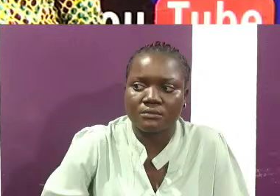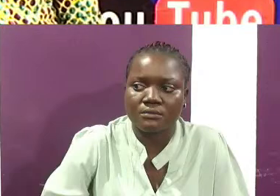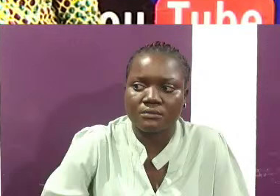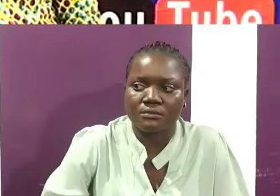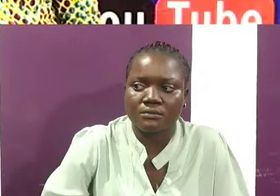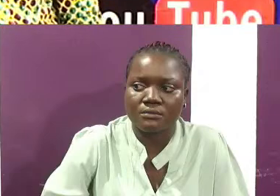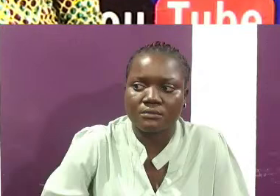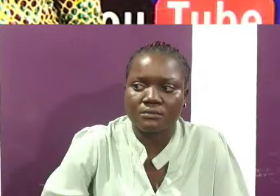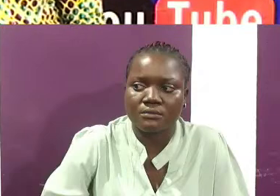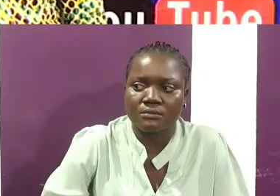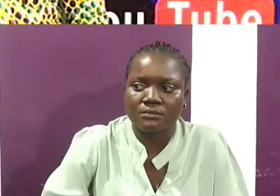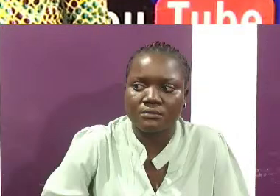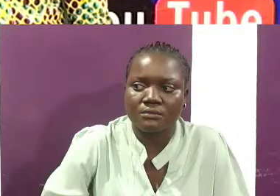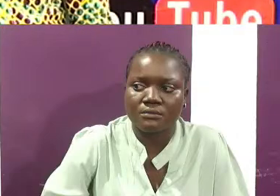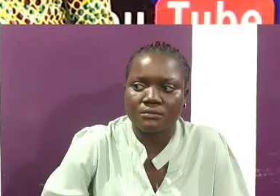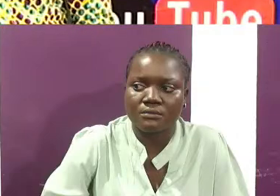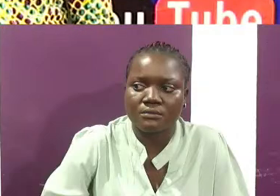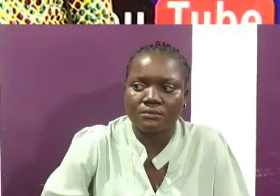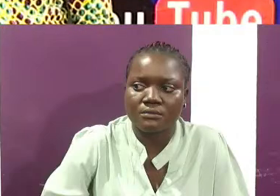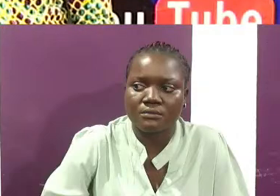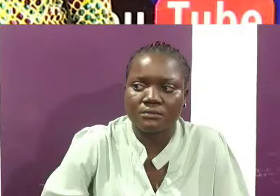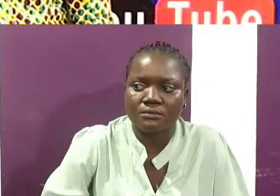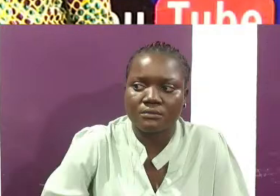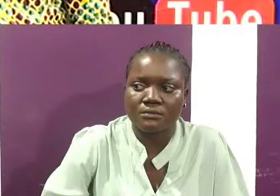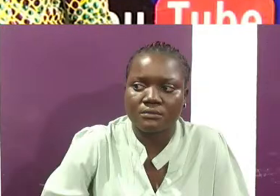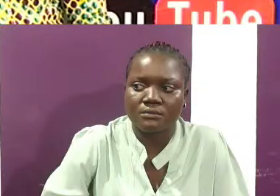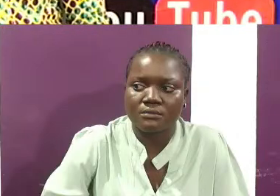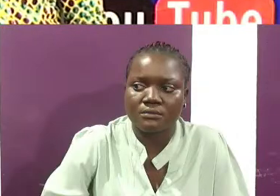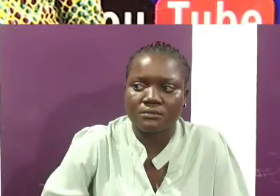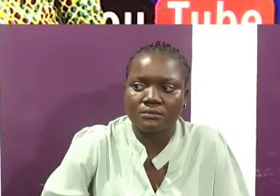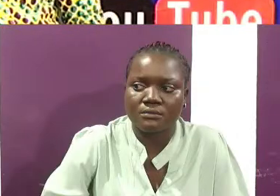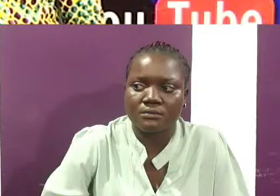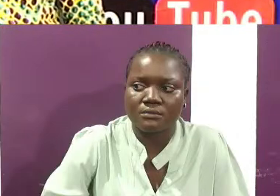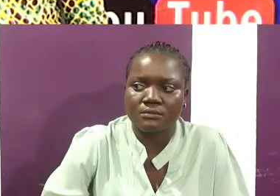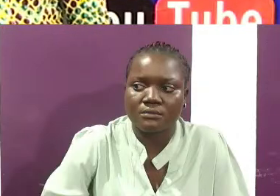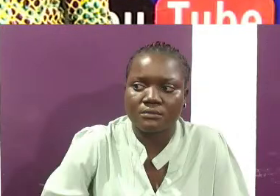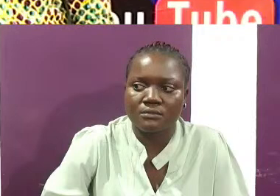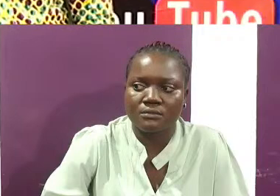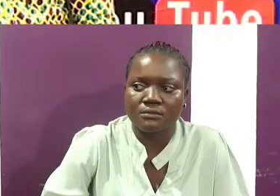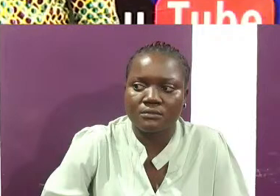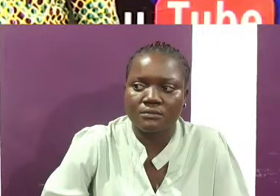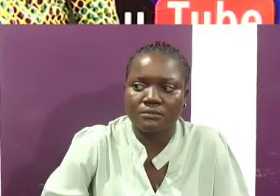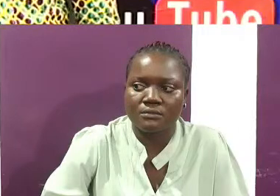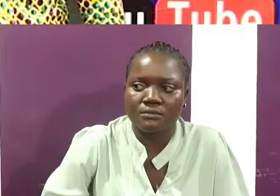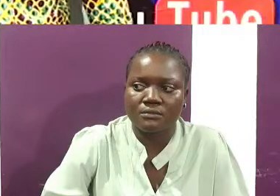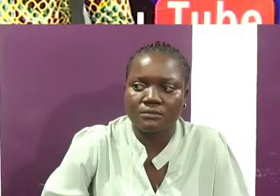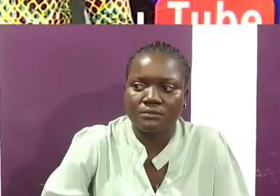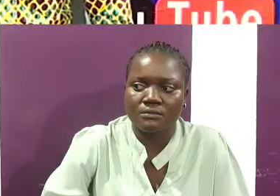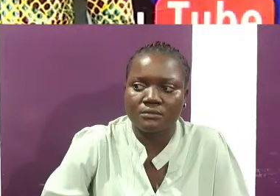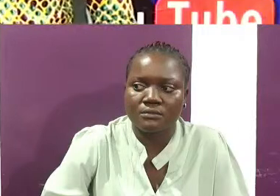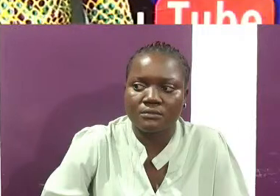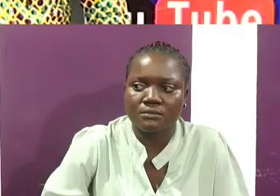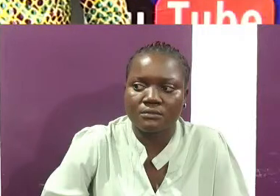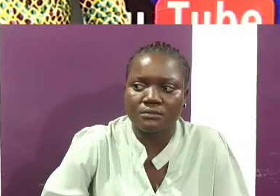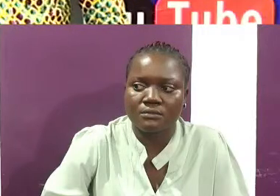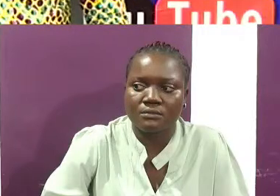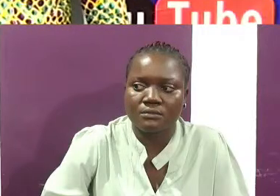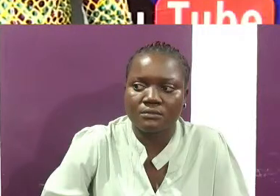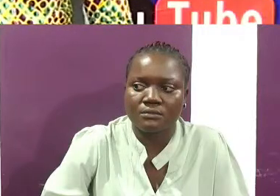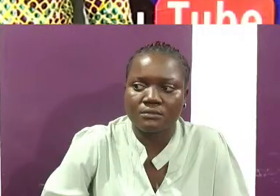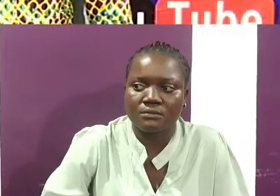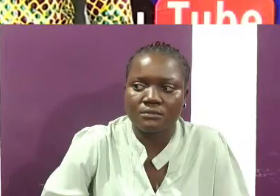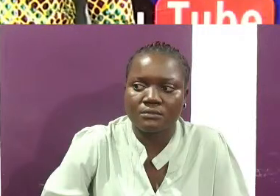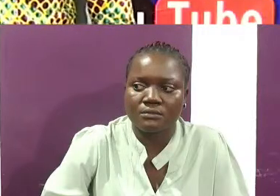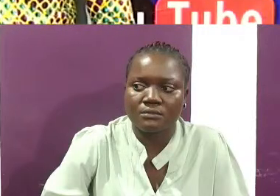live. Afei, and we're joining in. Now, Chariot TV, and the Church of Christ TV, you media. Yeah, I said this one, because I had a Christian assembly